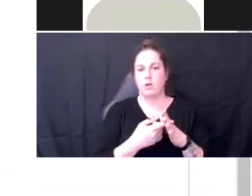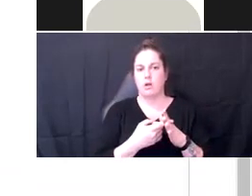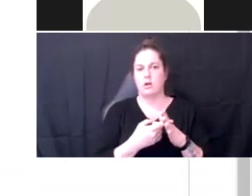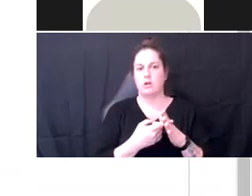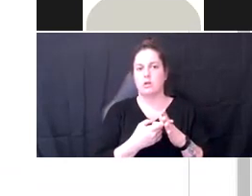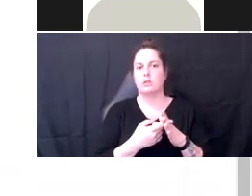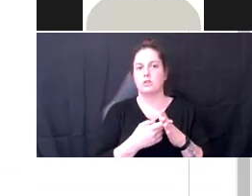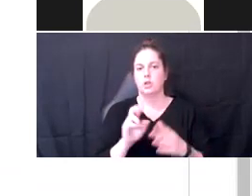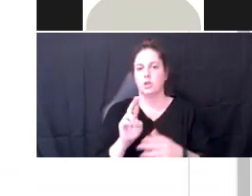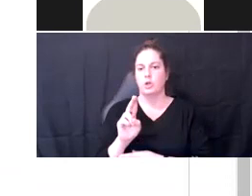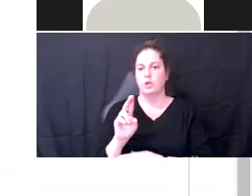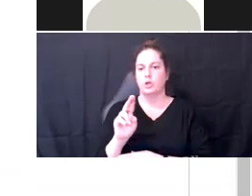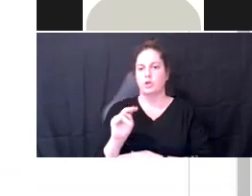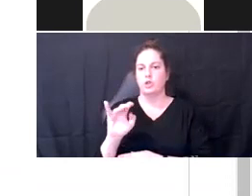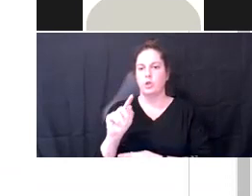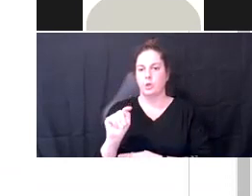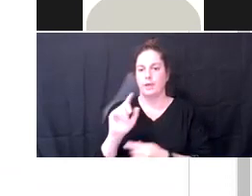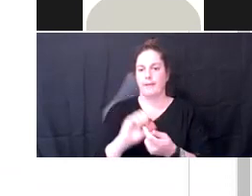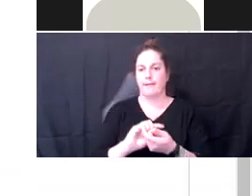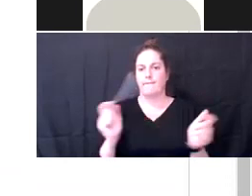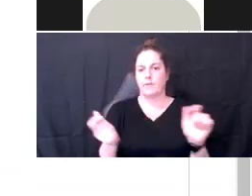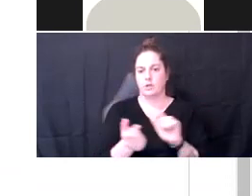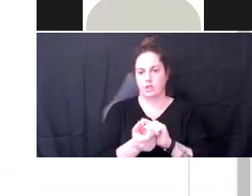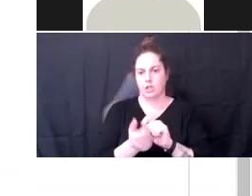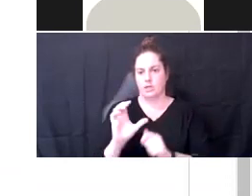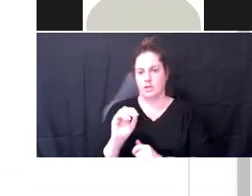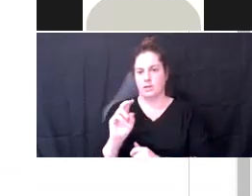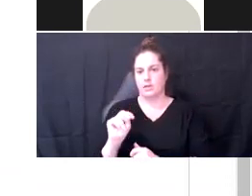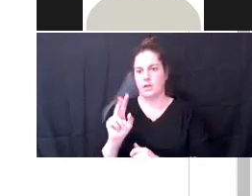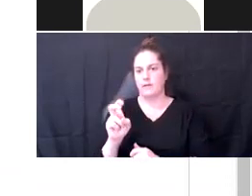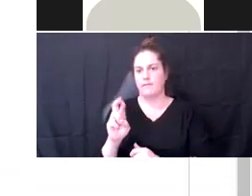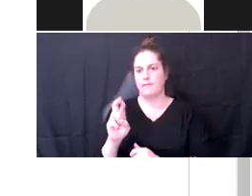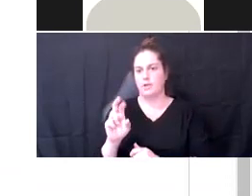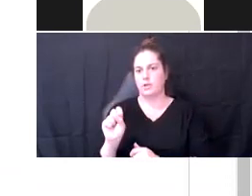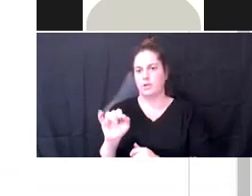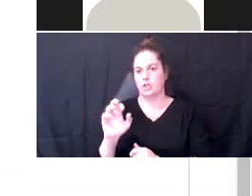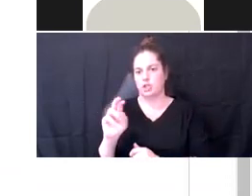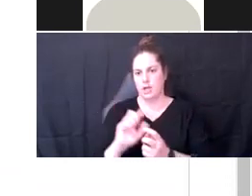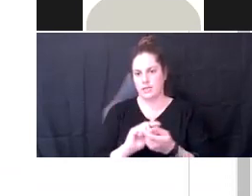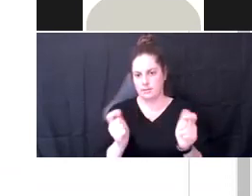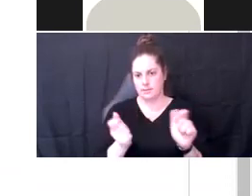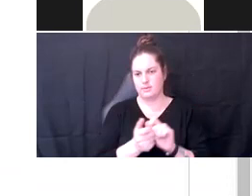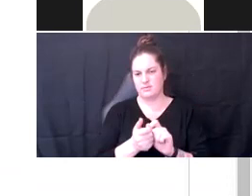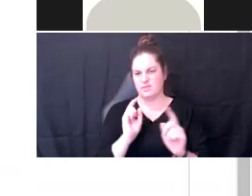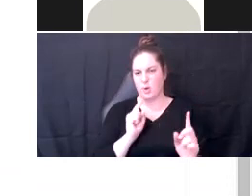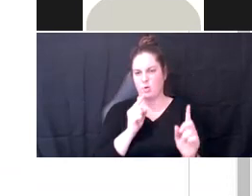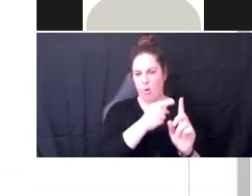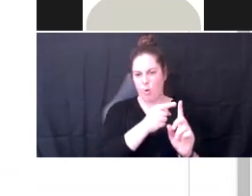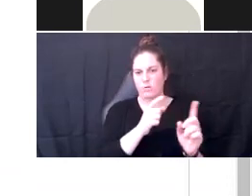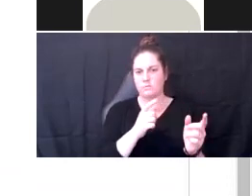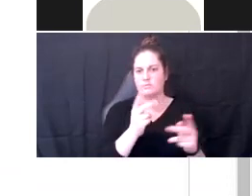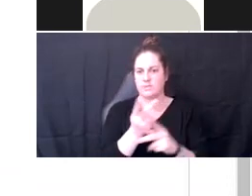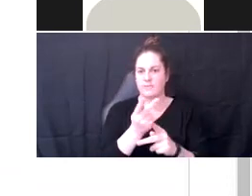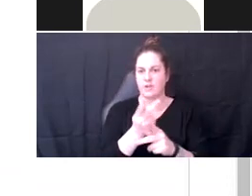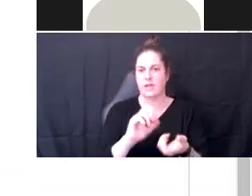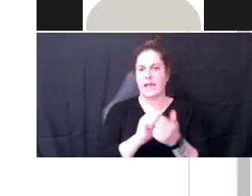unit conversions. That's our goal here, is to talk about unit conversions. And then I'll